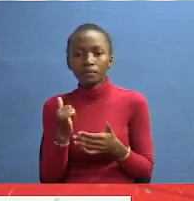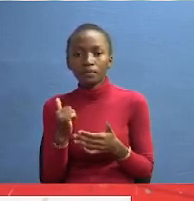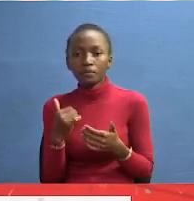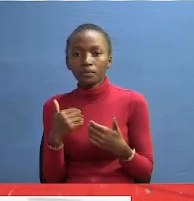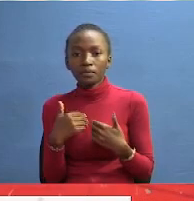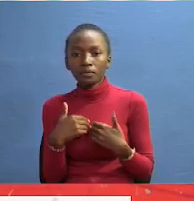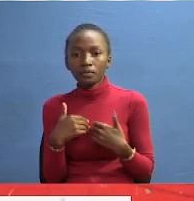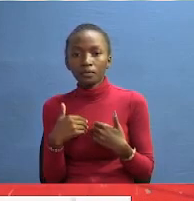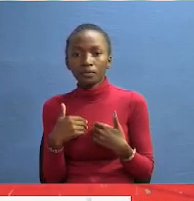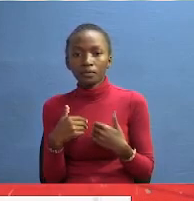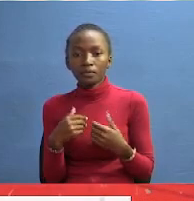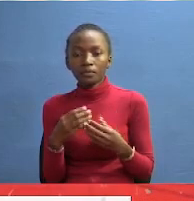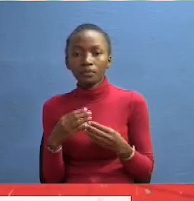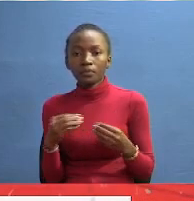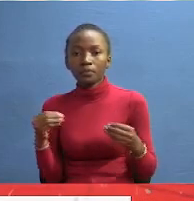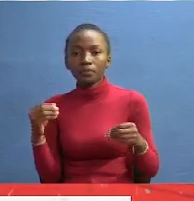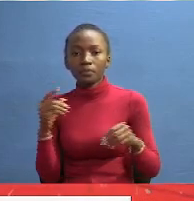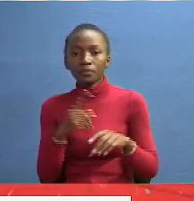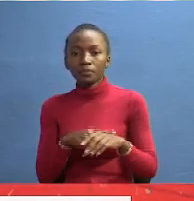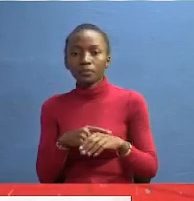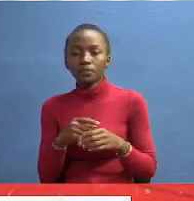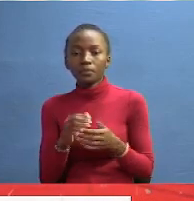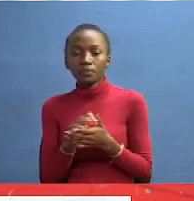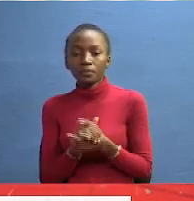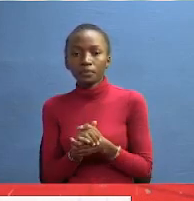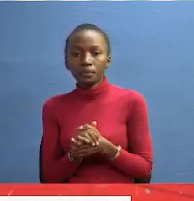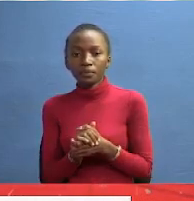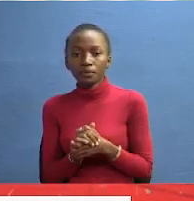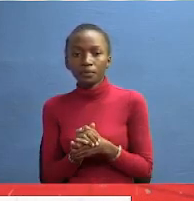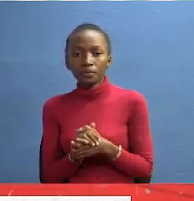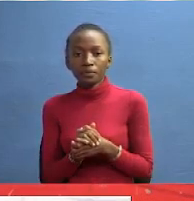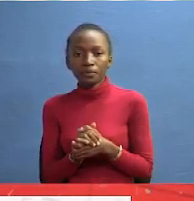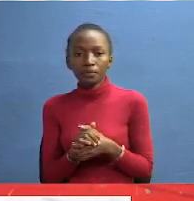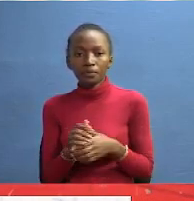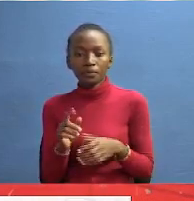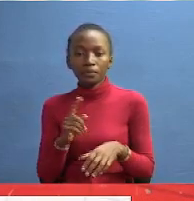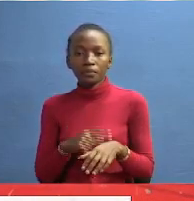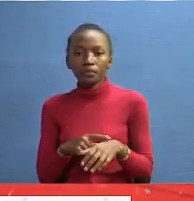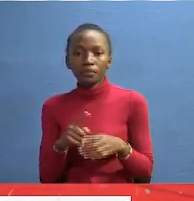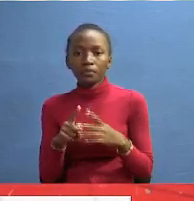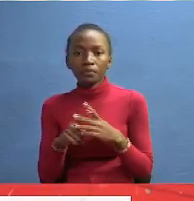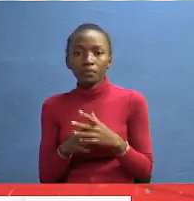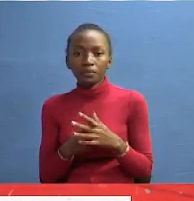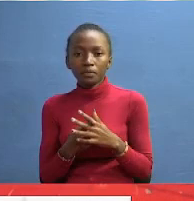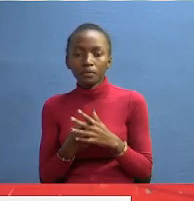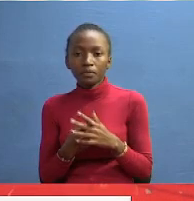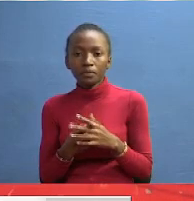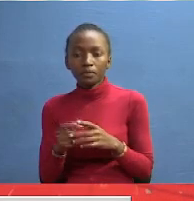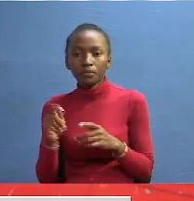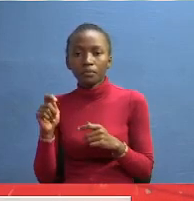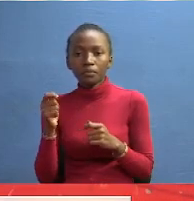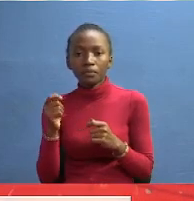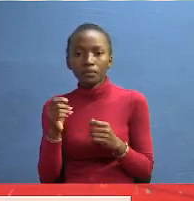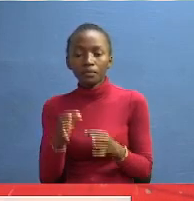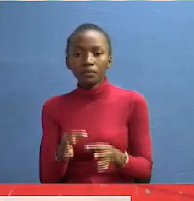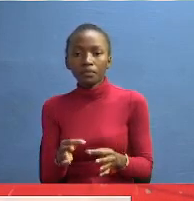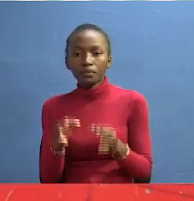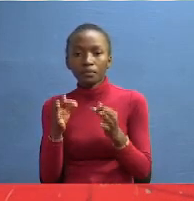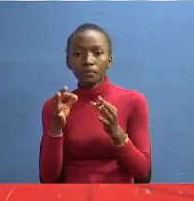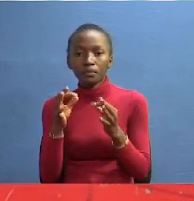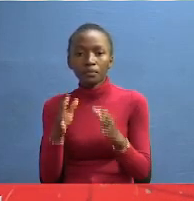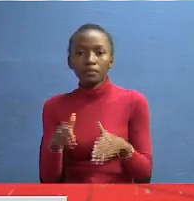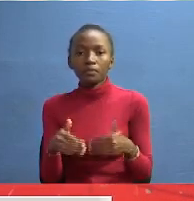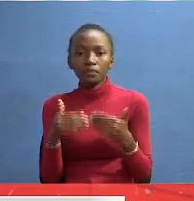financial problem was also there, because at the point when it was beginning, the Kenyan Treasury had to give IGAD